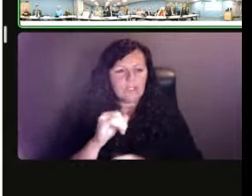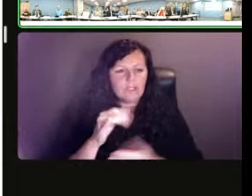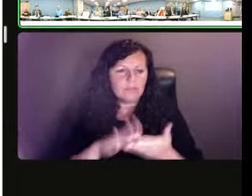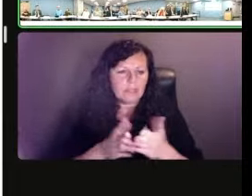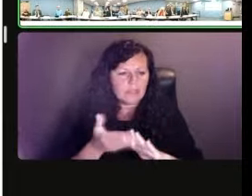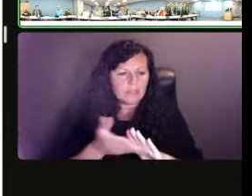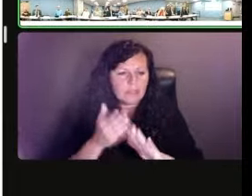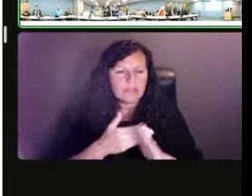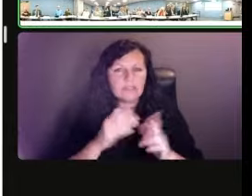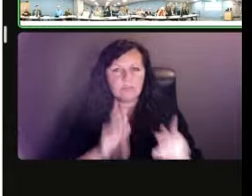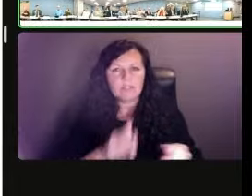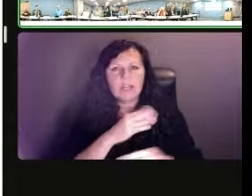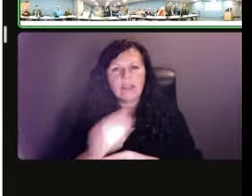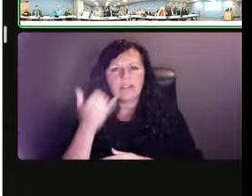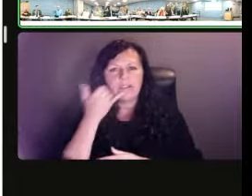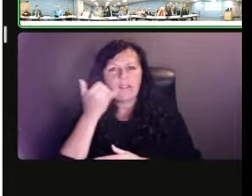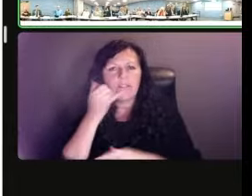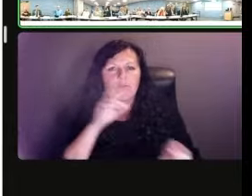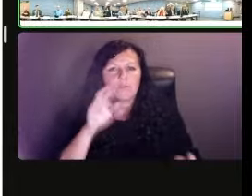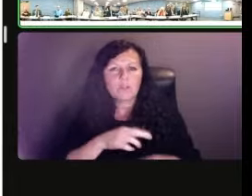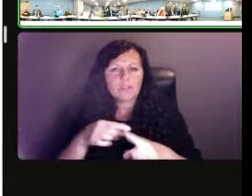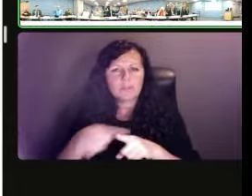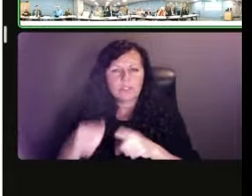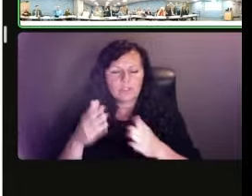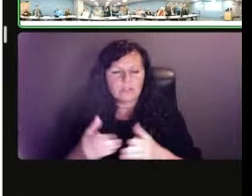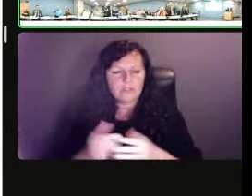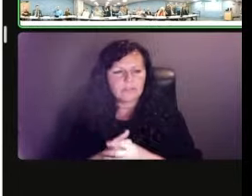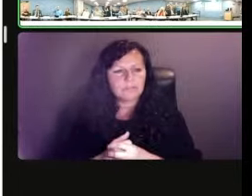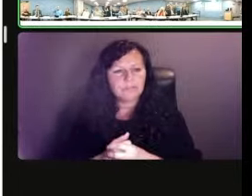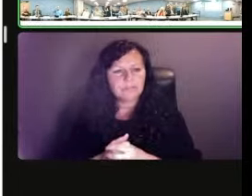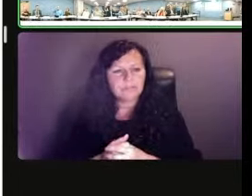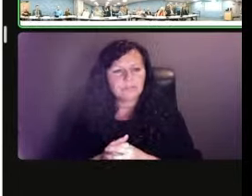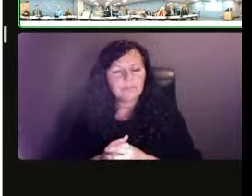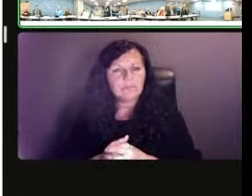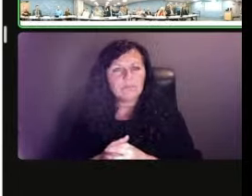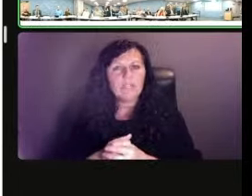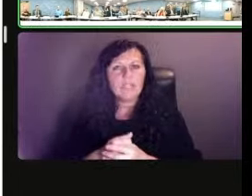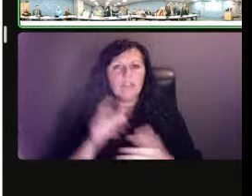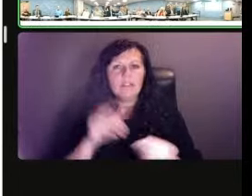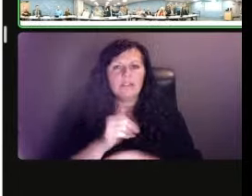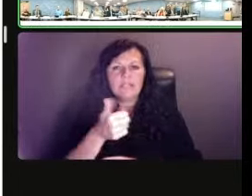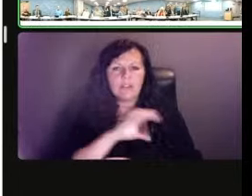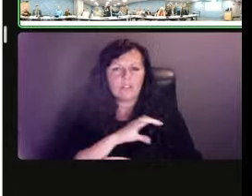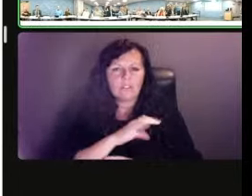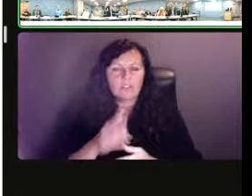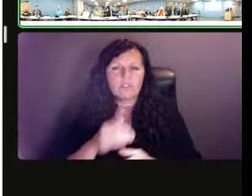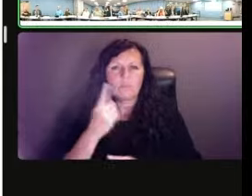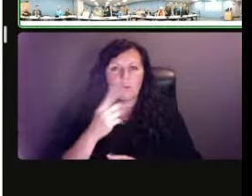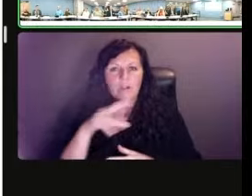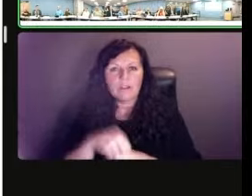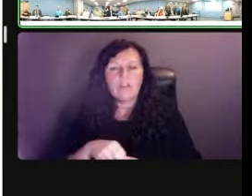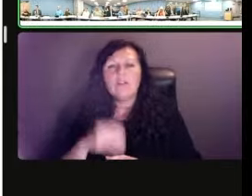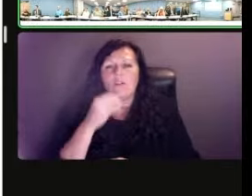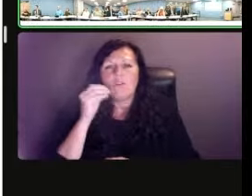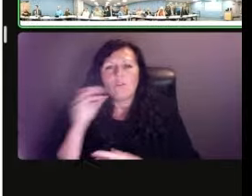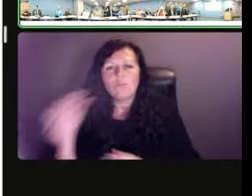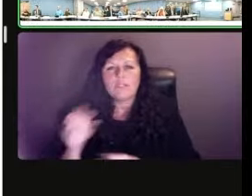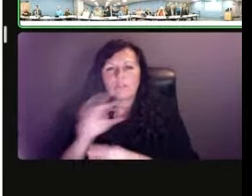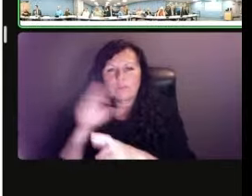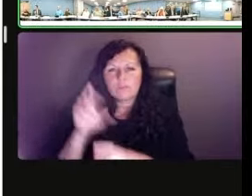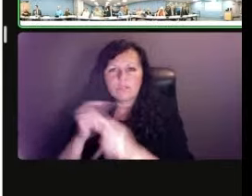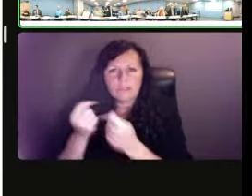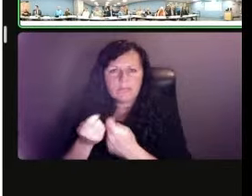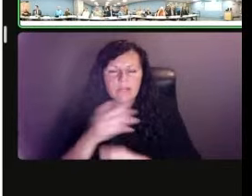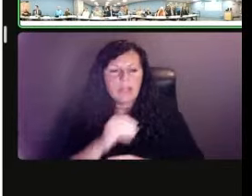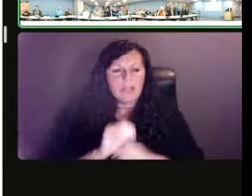telephone reporting specialist. And in those 10 officers includes a homeless response team, and then the community